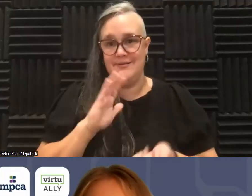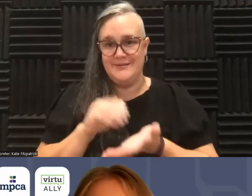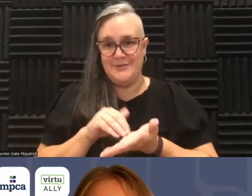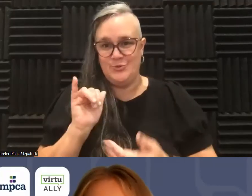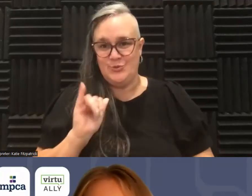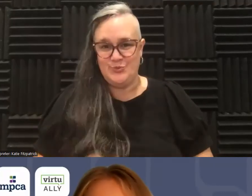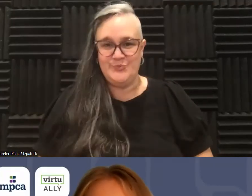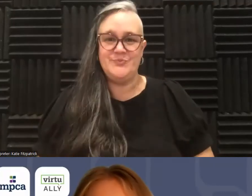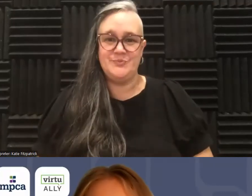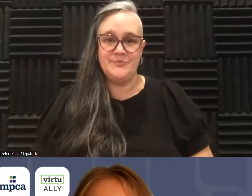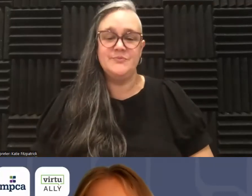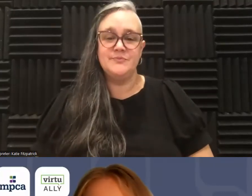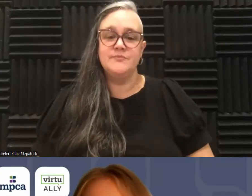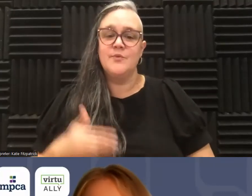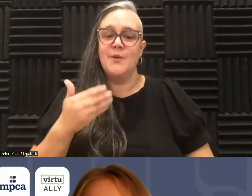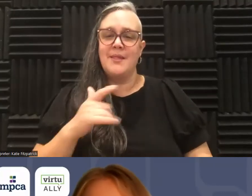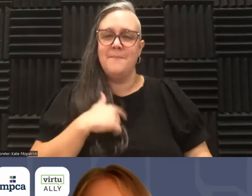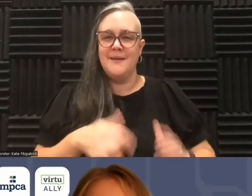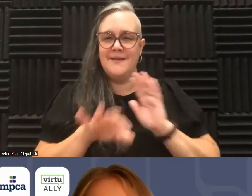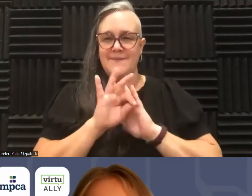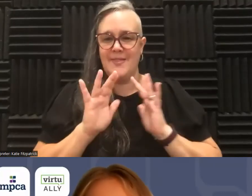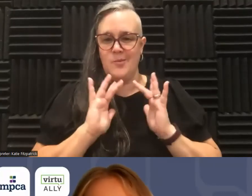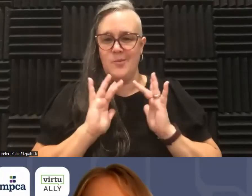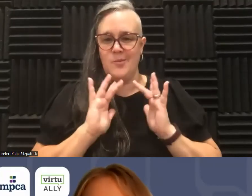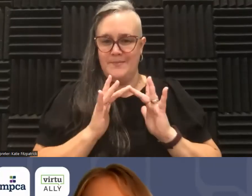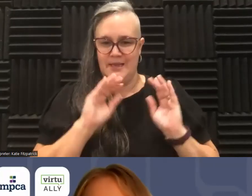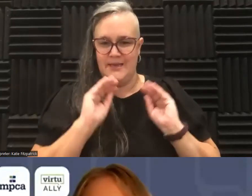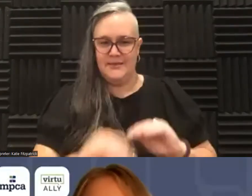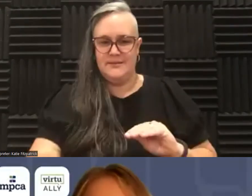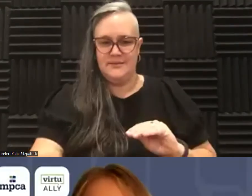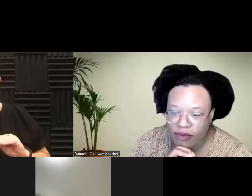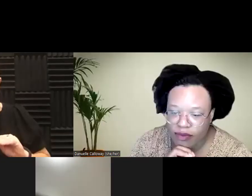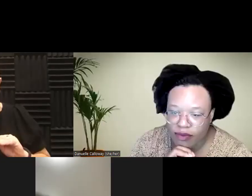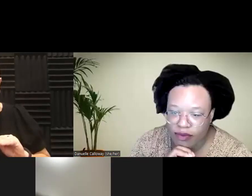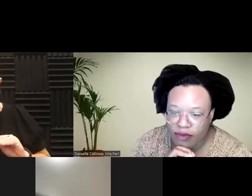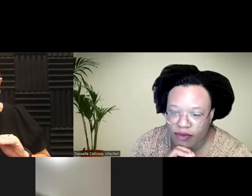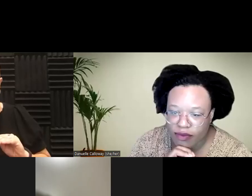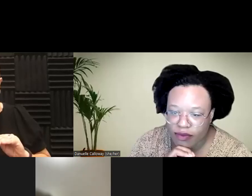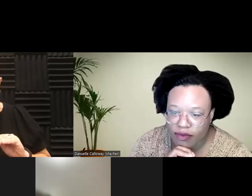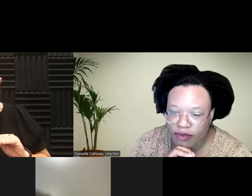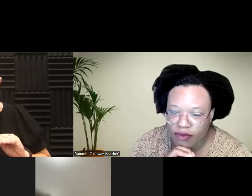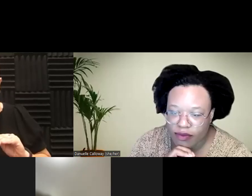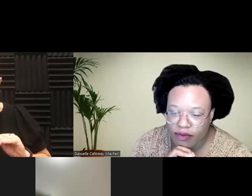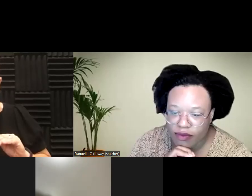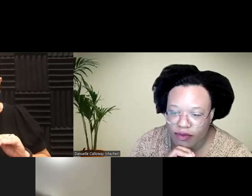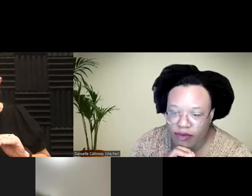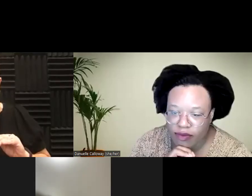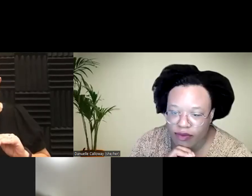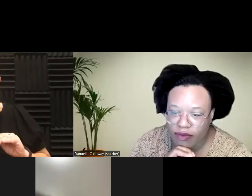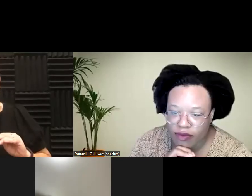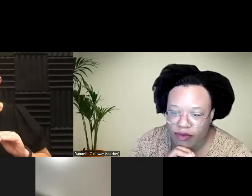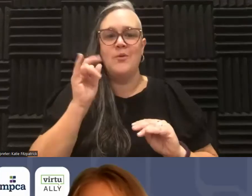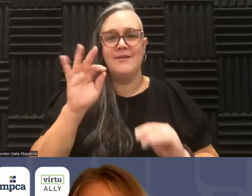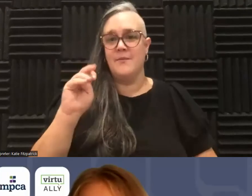let me find that website for a moment. I don't know, Marissa, if you had another question while I find that. Well, my